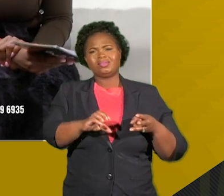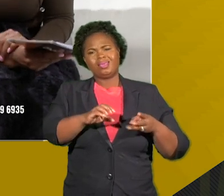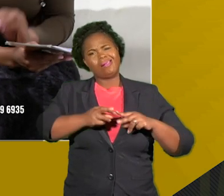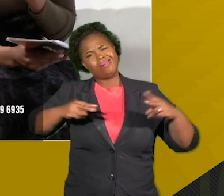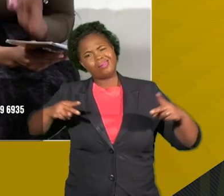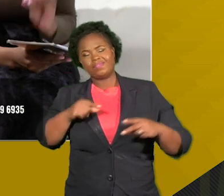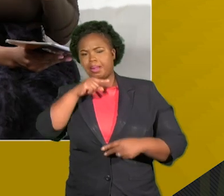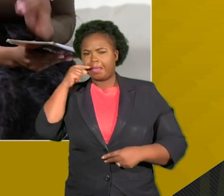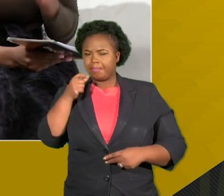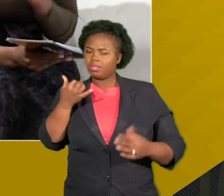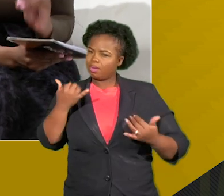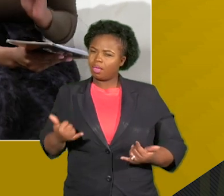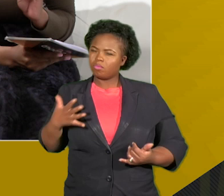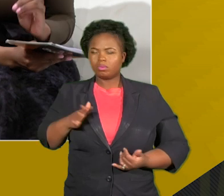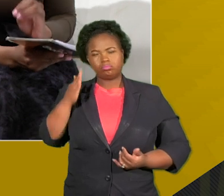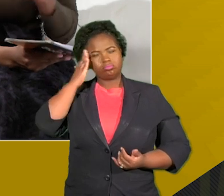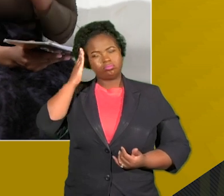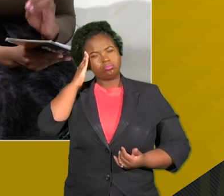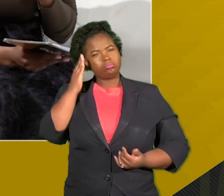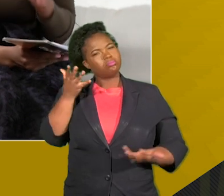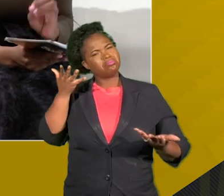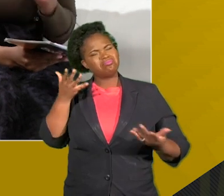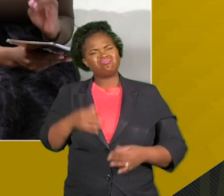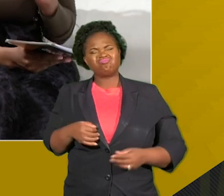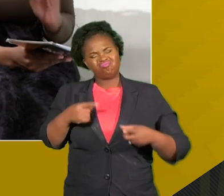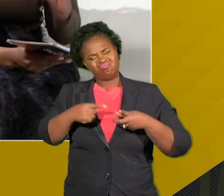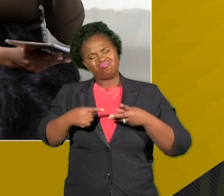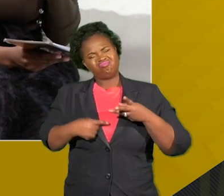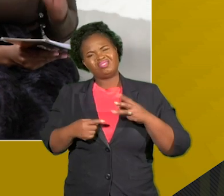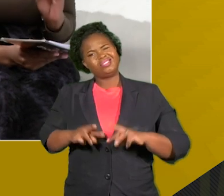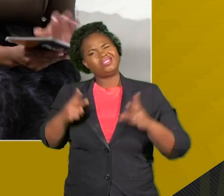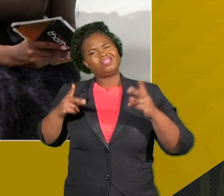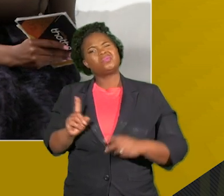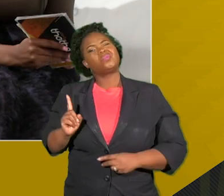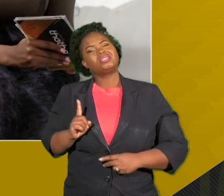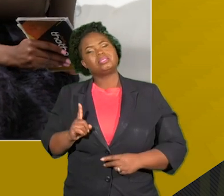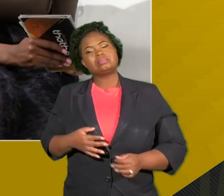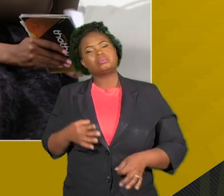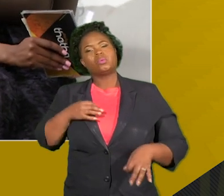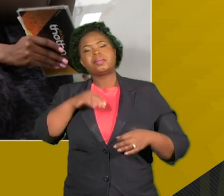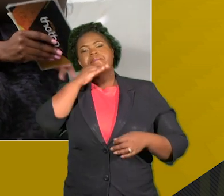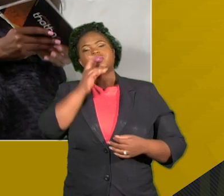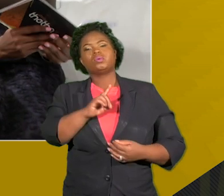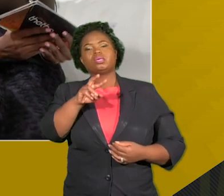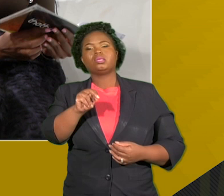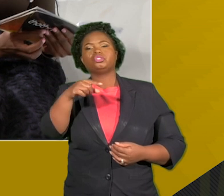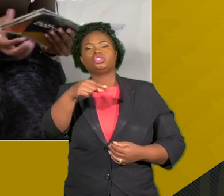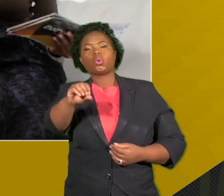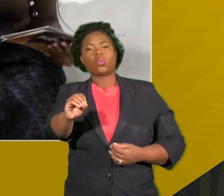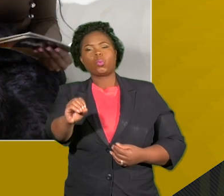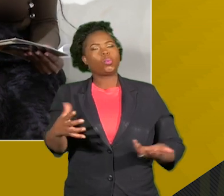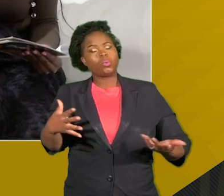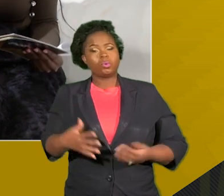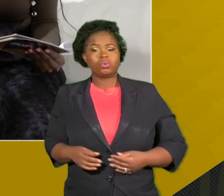In this segment, we're trying to get a better understanding gore na ke eng ga botsi definition ya NGO. And I think it's